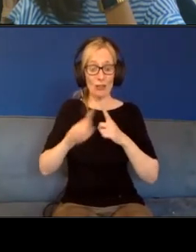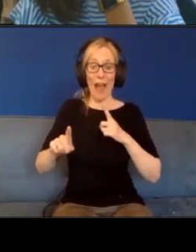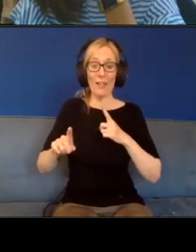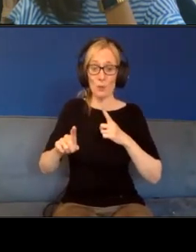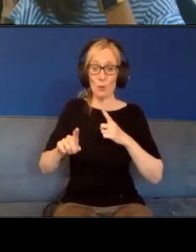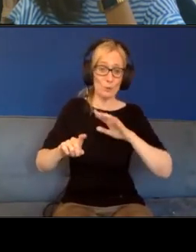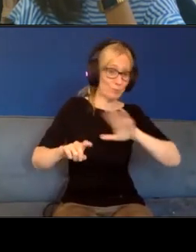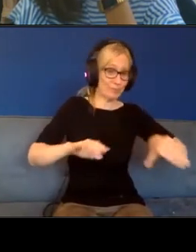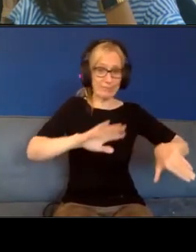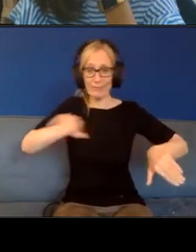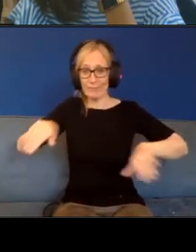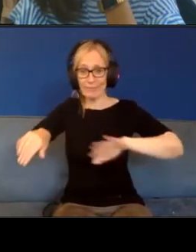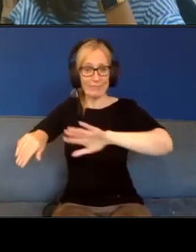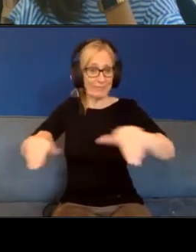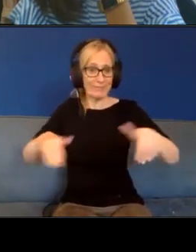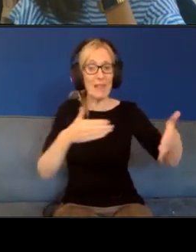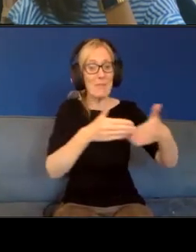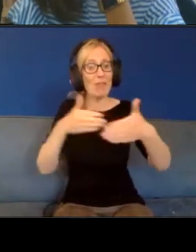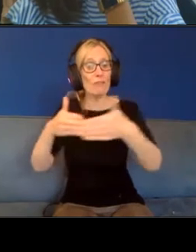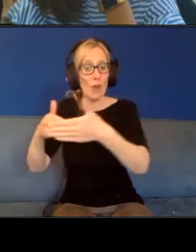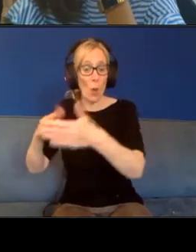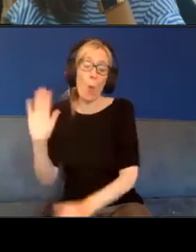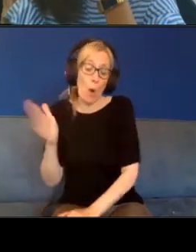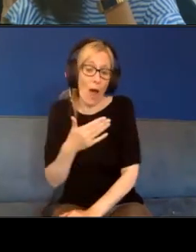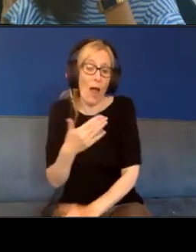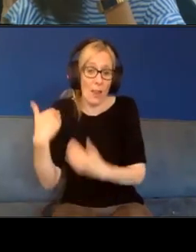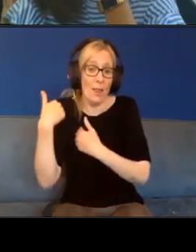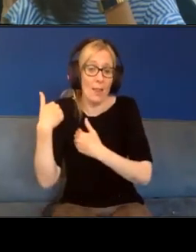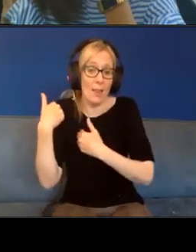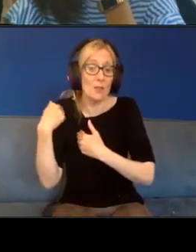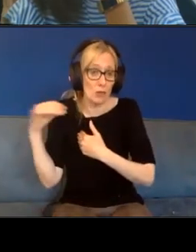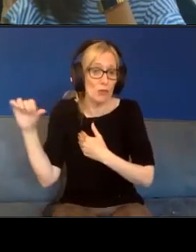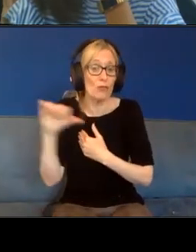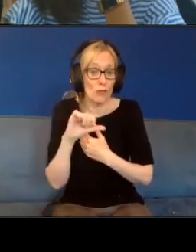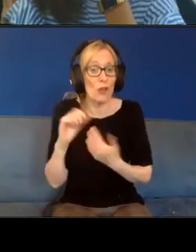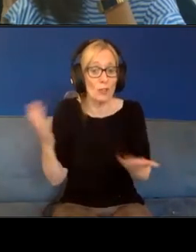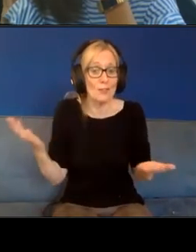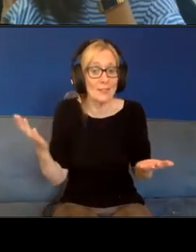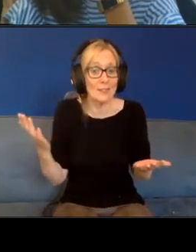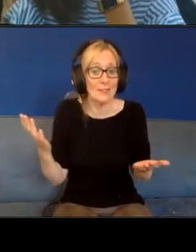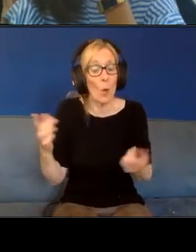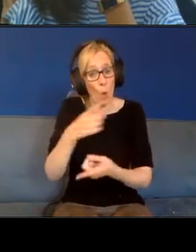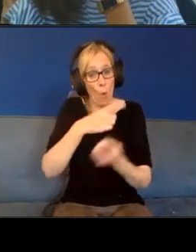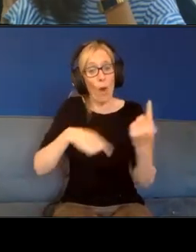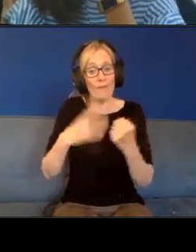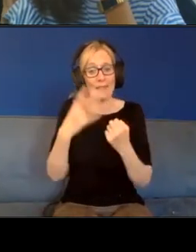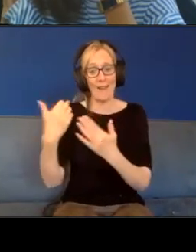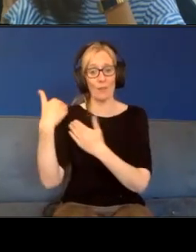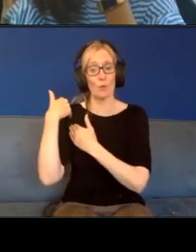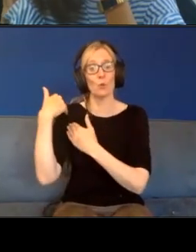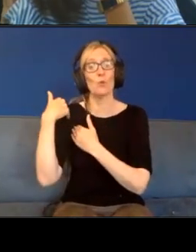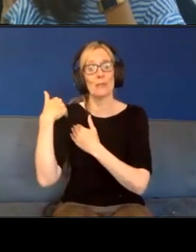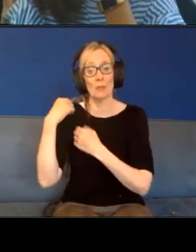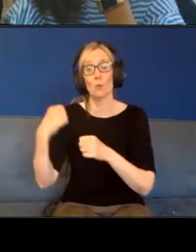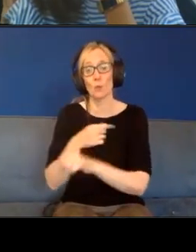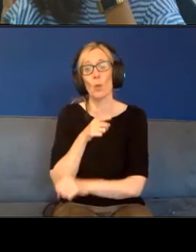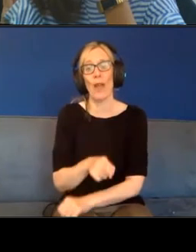those obstacles and barriers. And I think it's probably all of our obligation and duty to do precisely